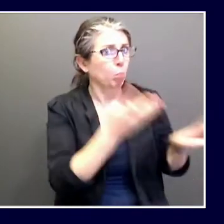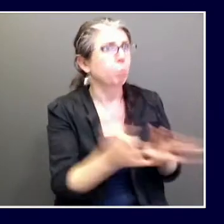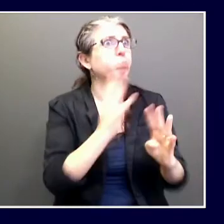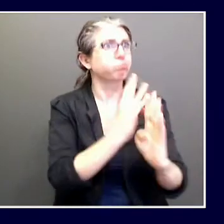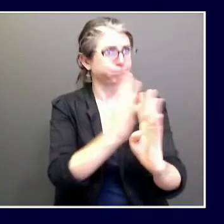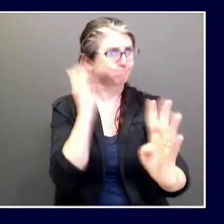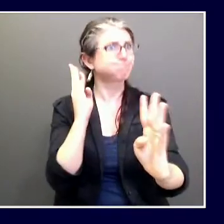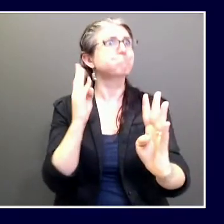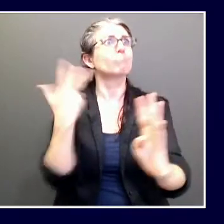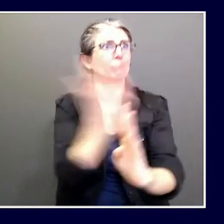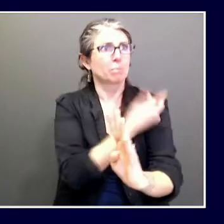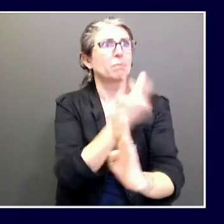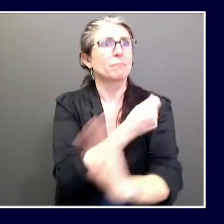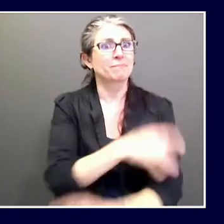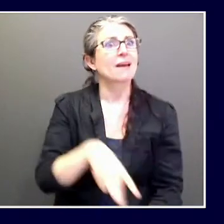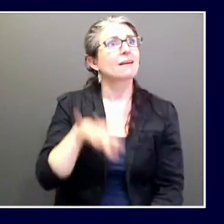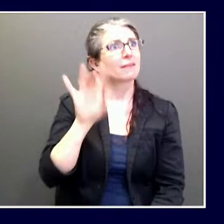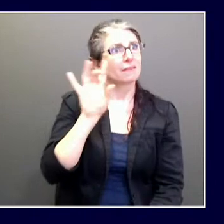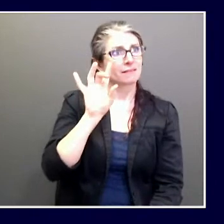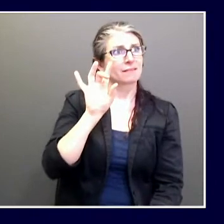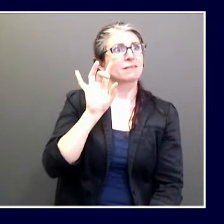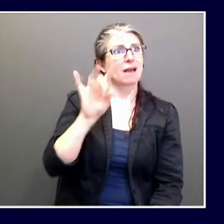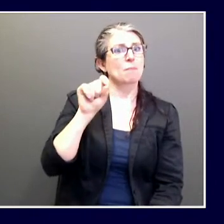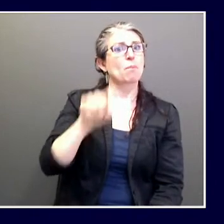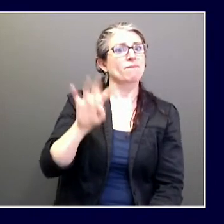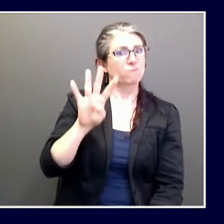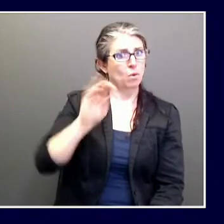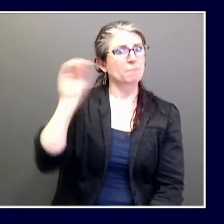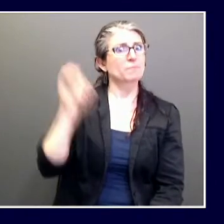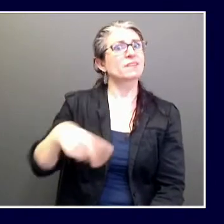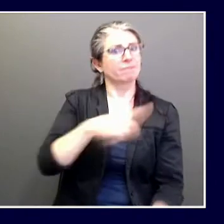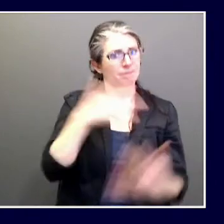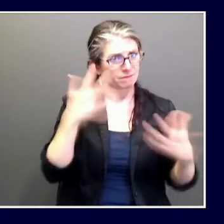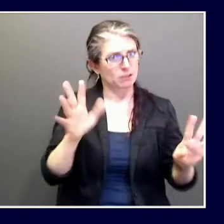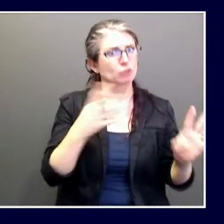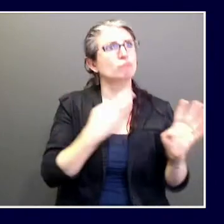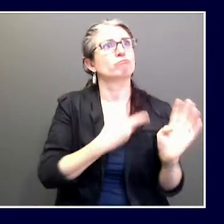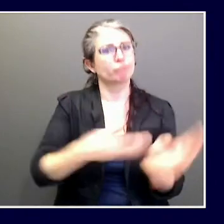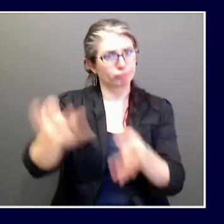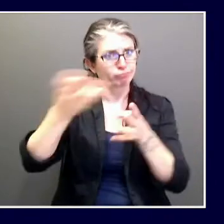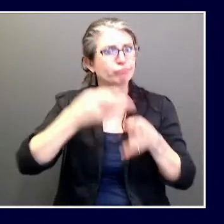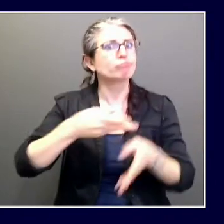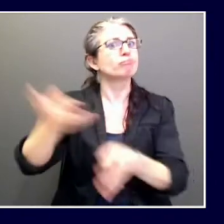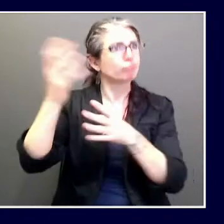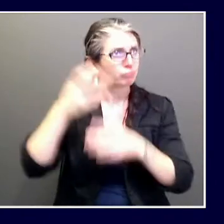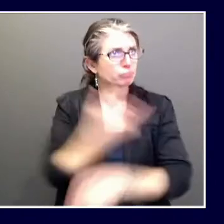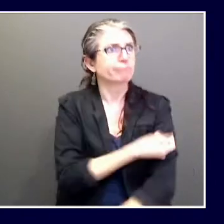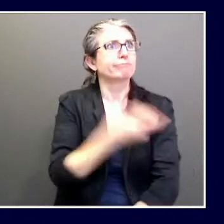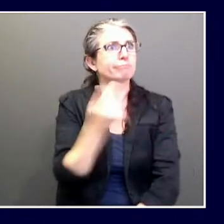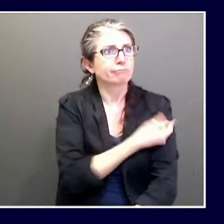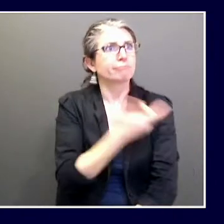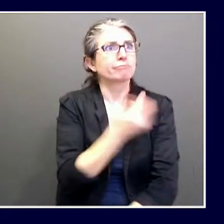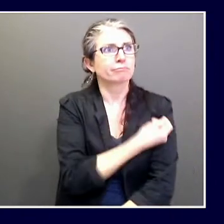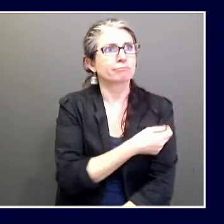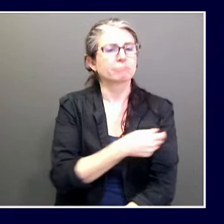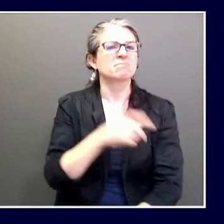28.4% of children between the ages of 5 through 11 have gotten at least their first dose of vaccine right